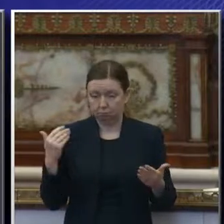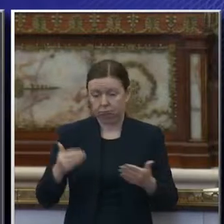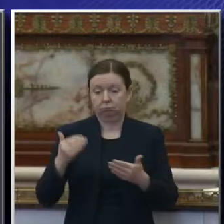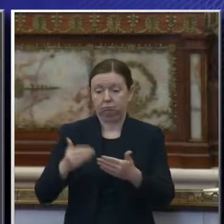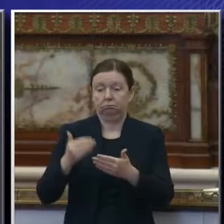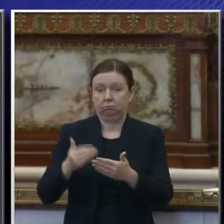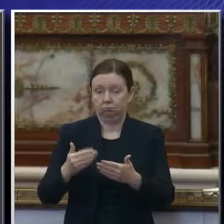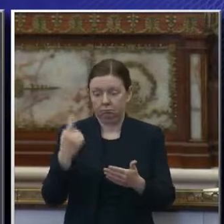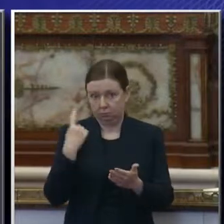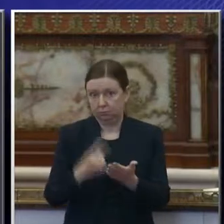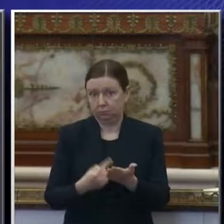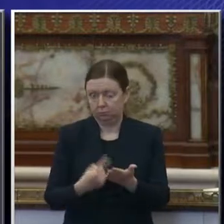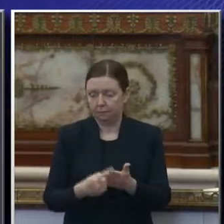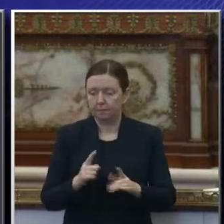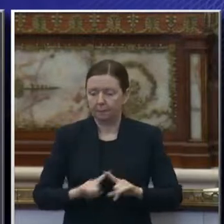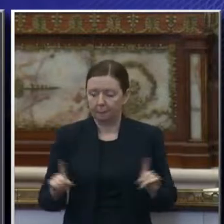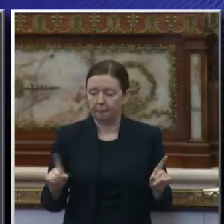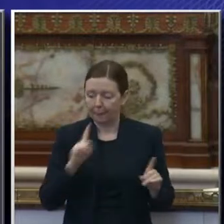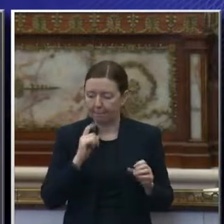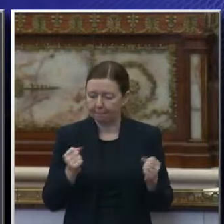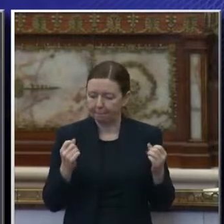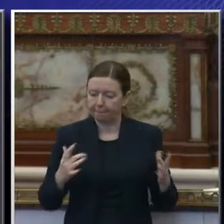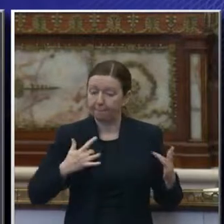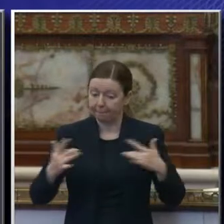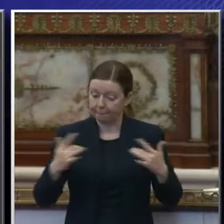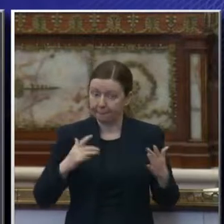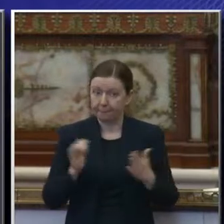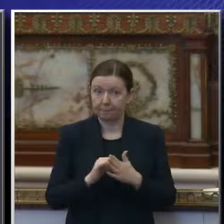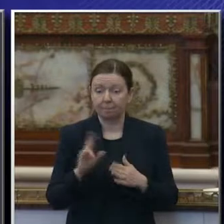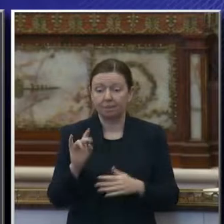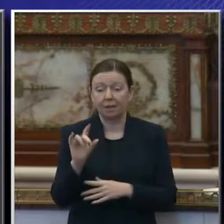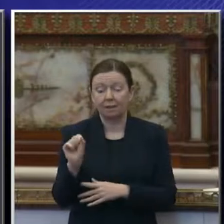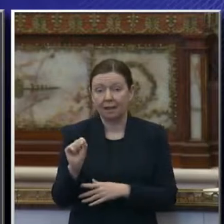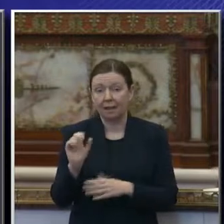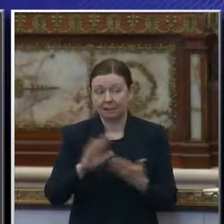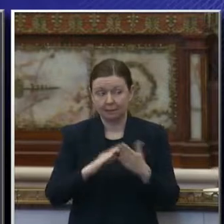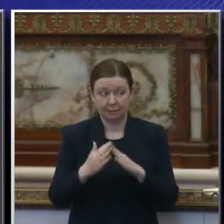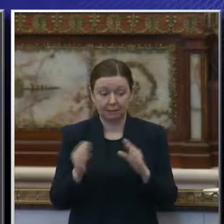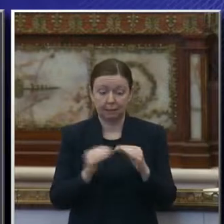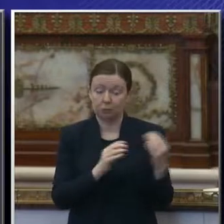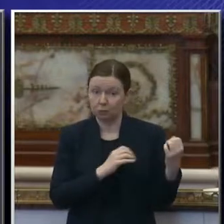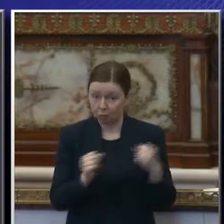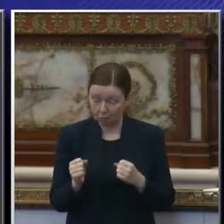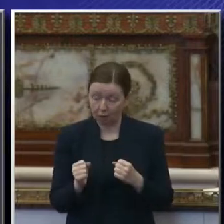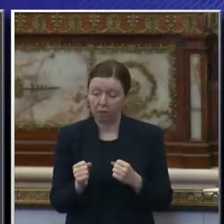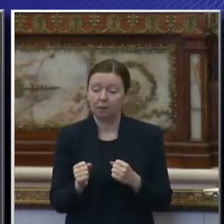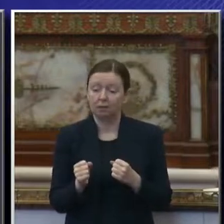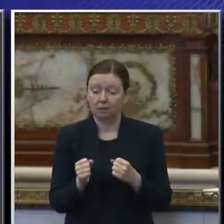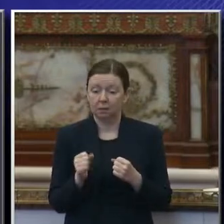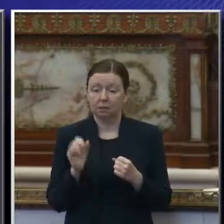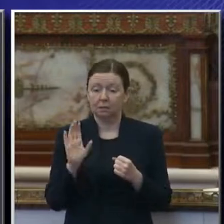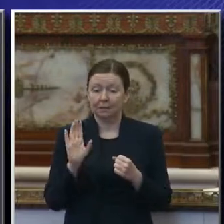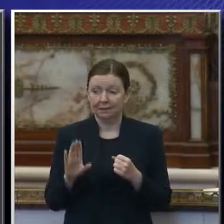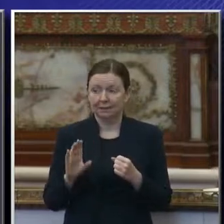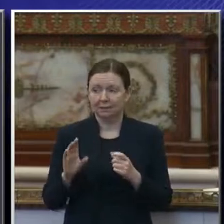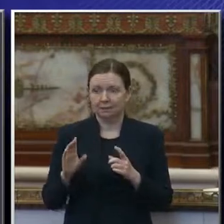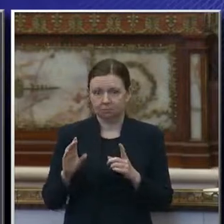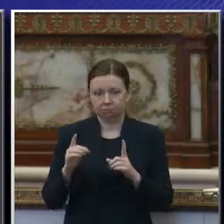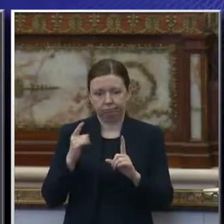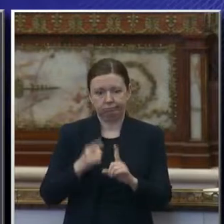that is up for discussion. But there is a lot of concern that unless the city strengthens its benchmarks